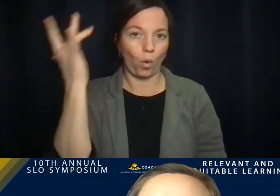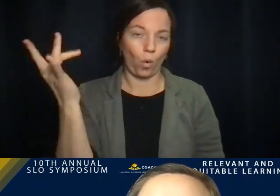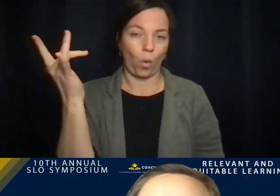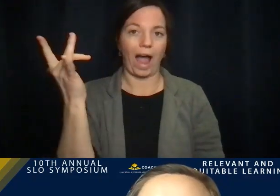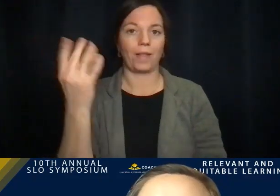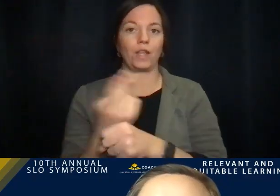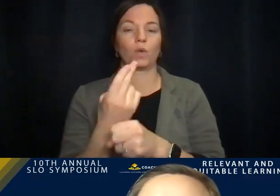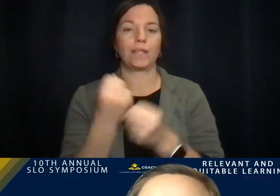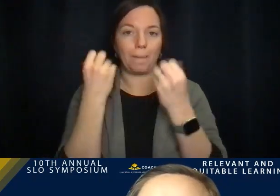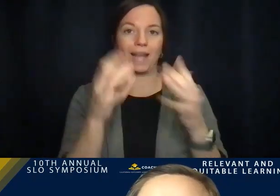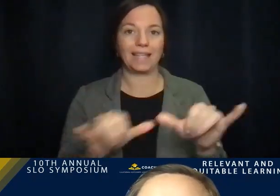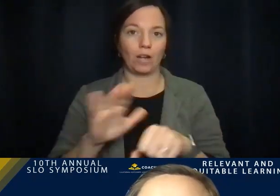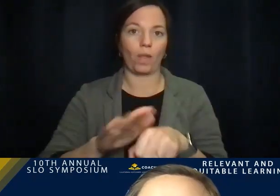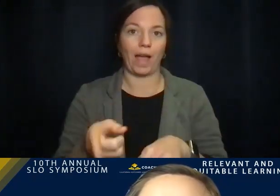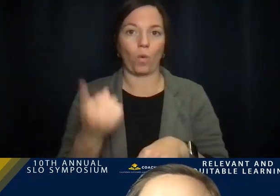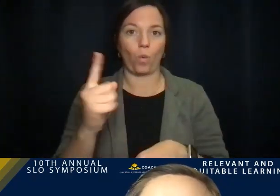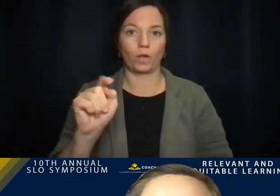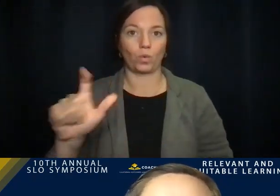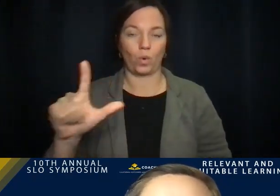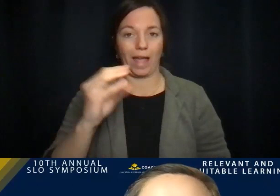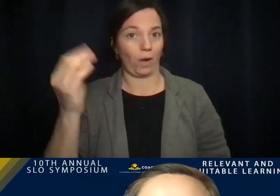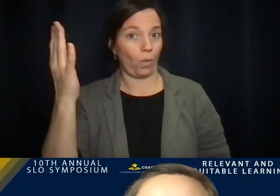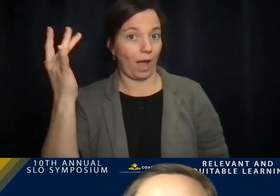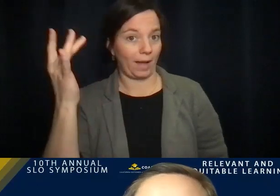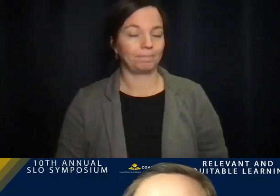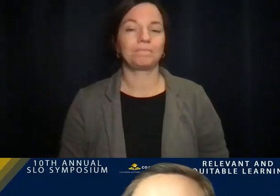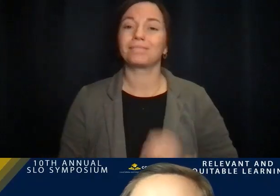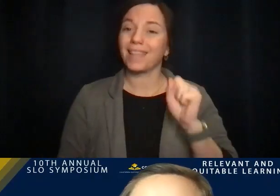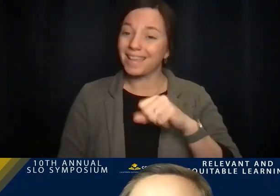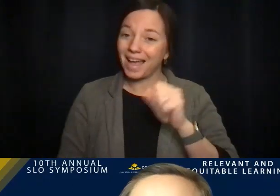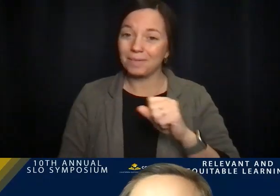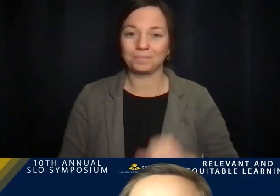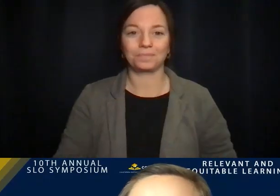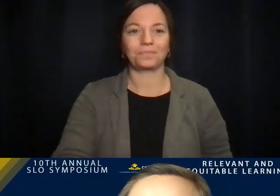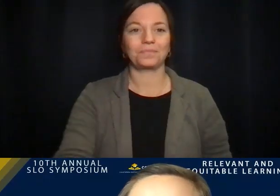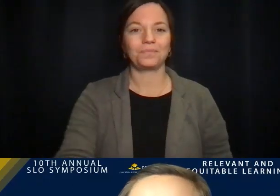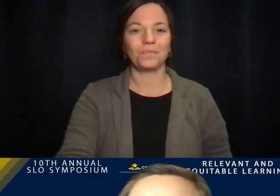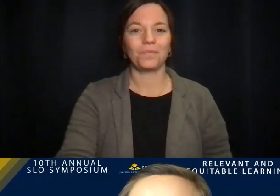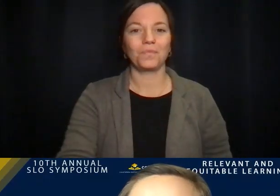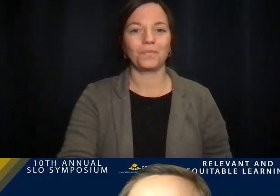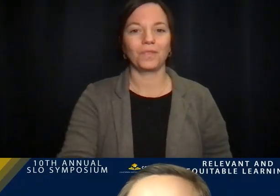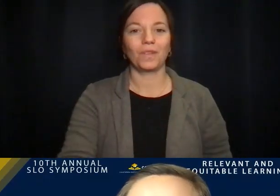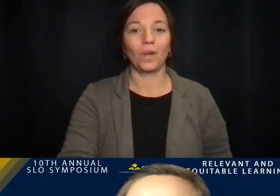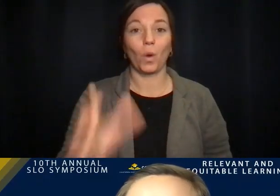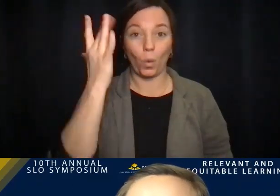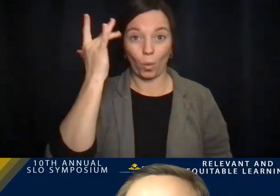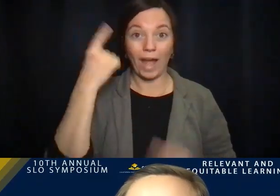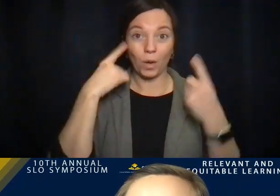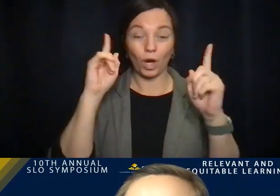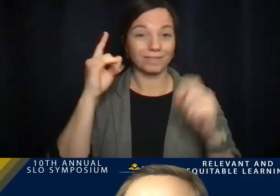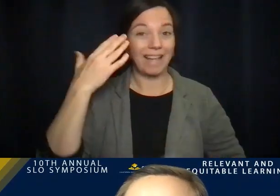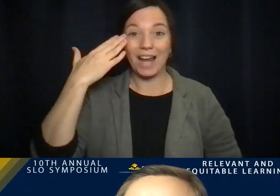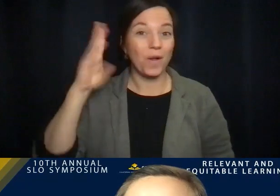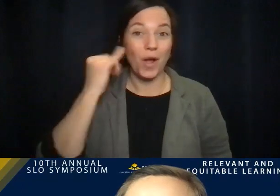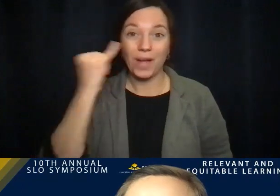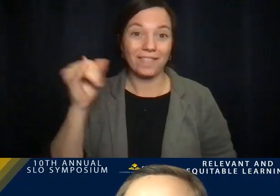and why does that work? Yeah, well, why does it work? I don't know that it does, to focus all